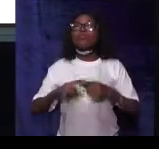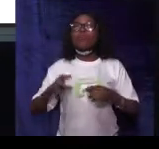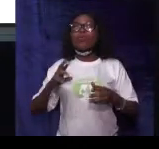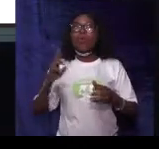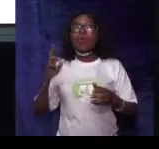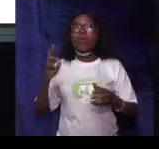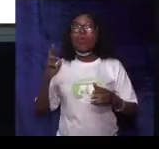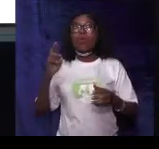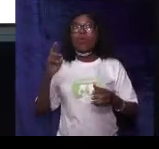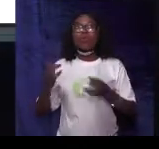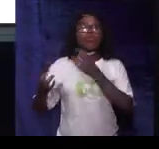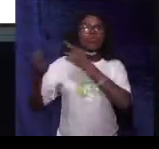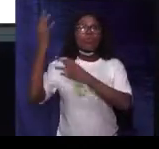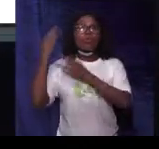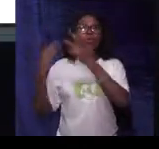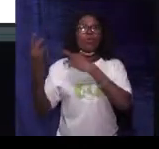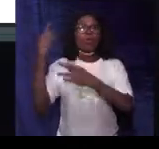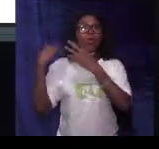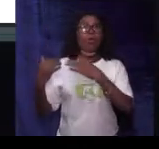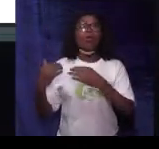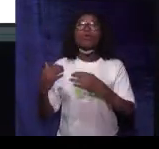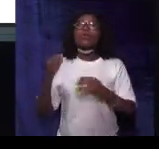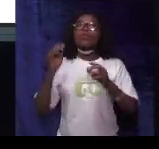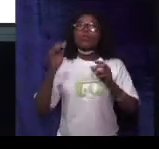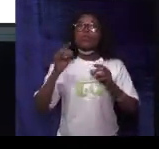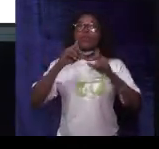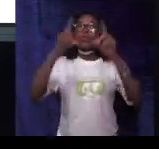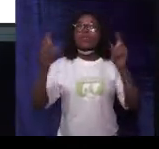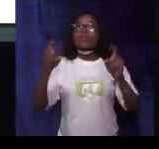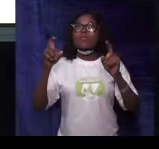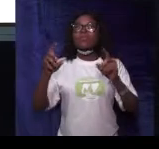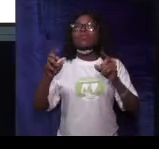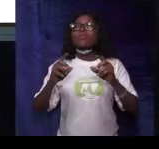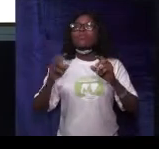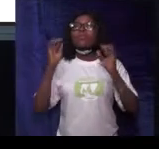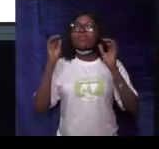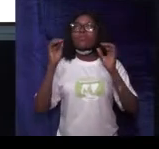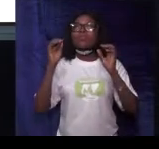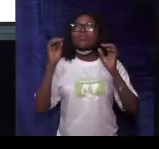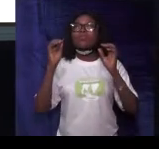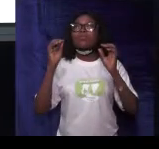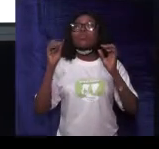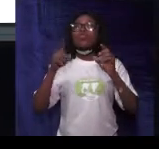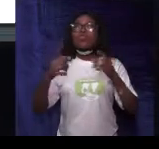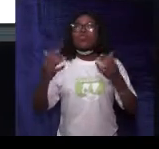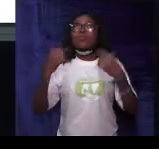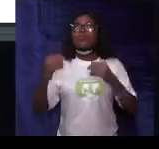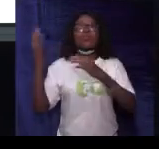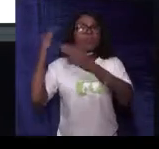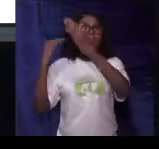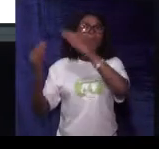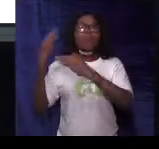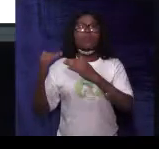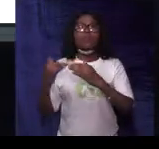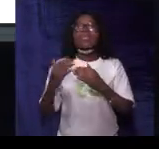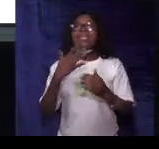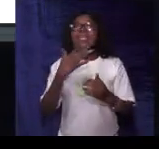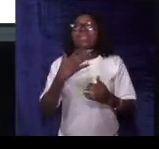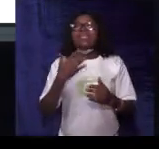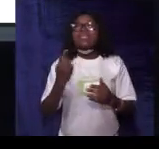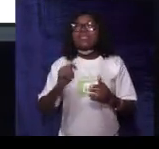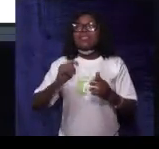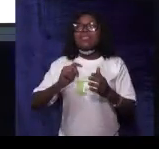be able to recall concepts taught in previous lessons. You should be able to